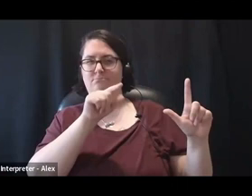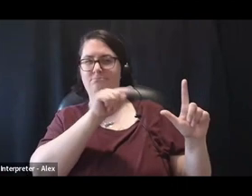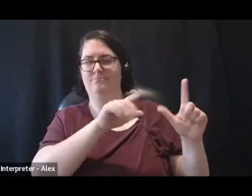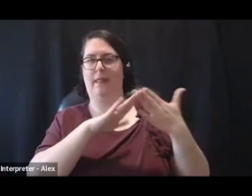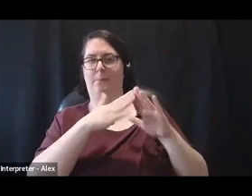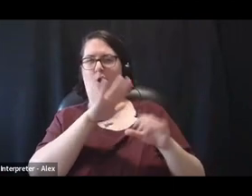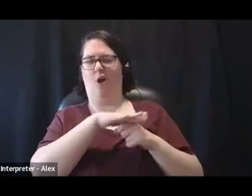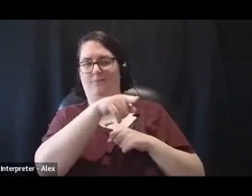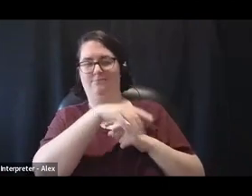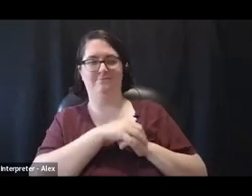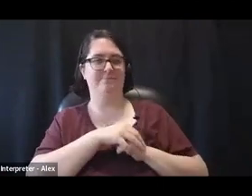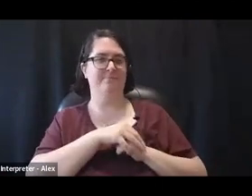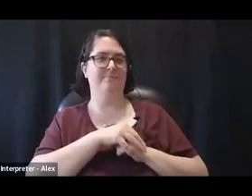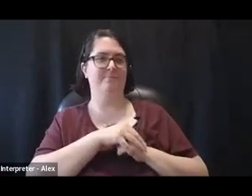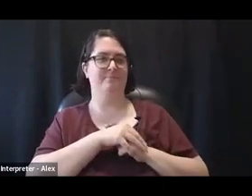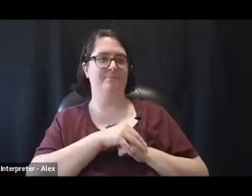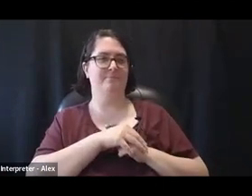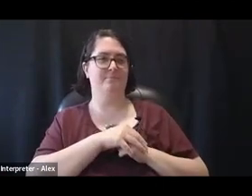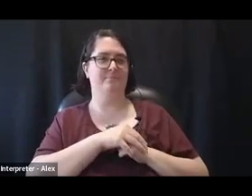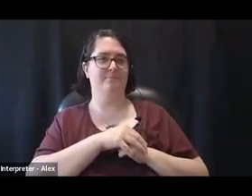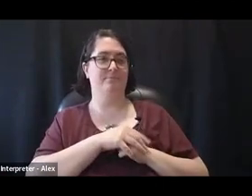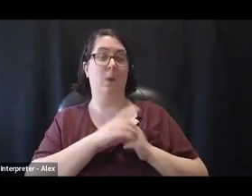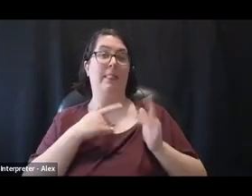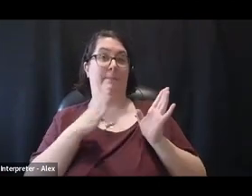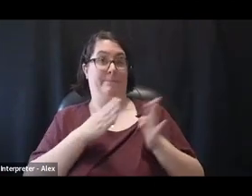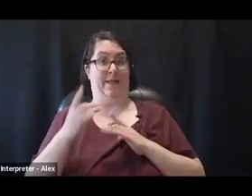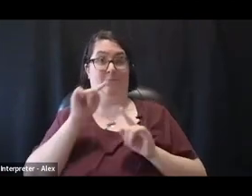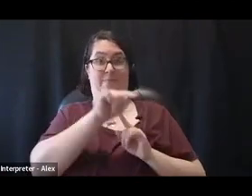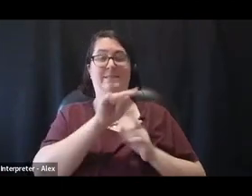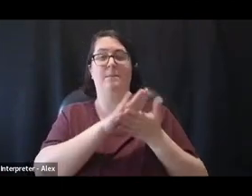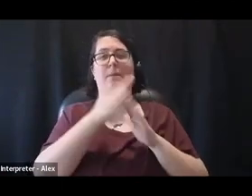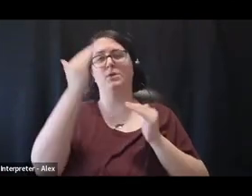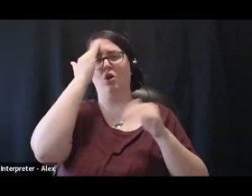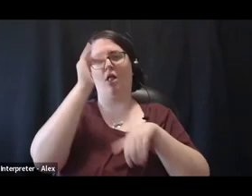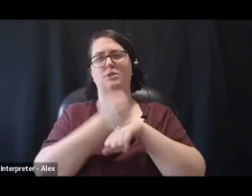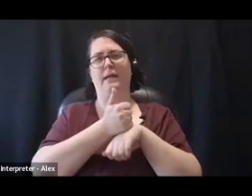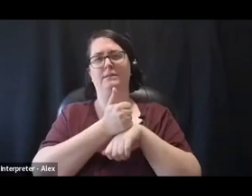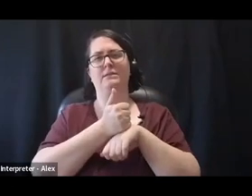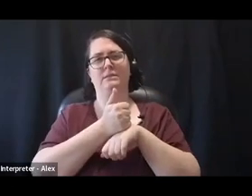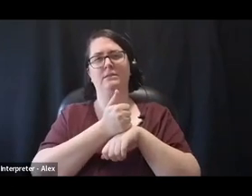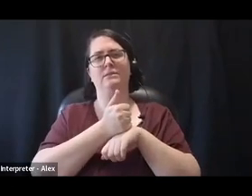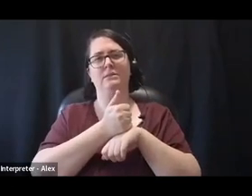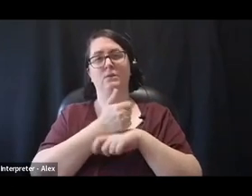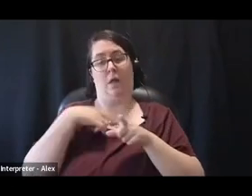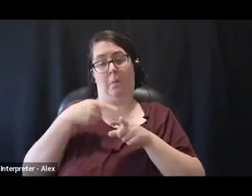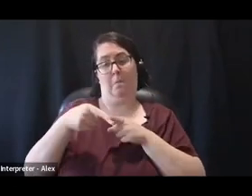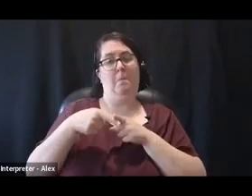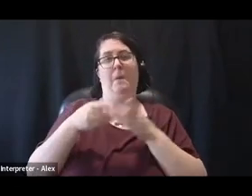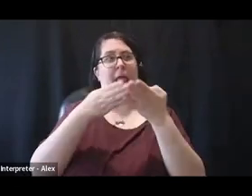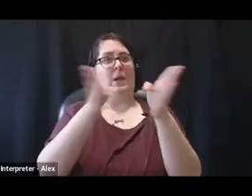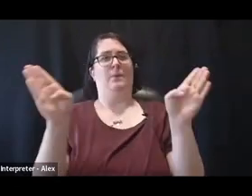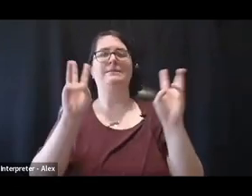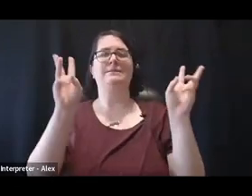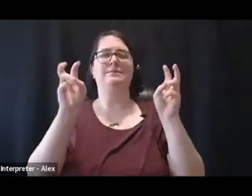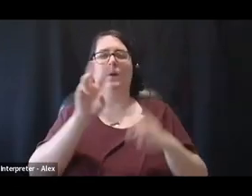what it looks like. It is our intention that this platform can act as a knowledge base for our sector and beyond. It is a bit like